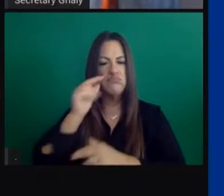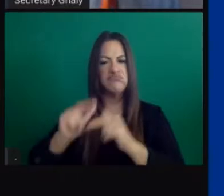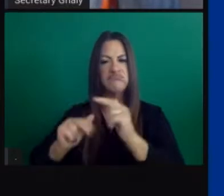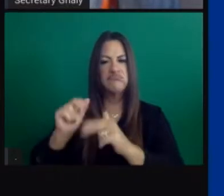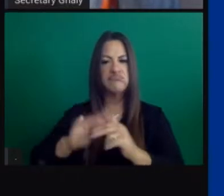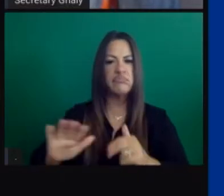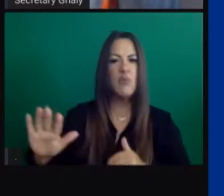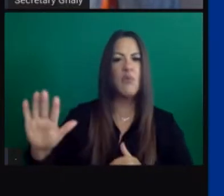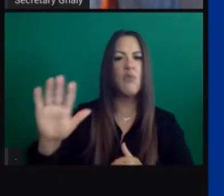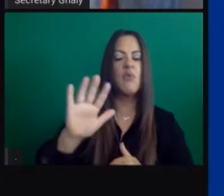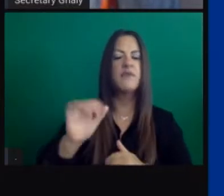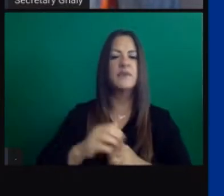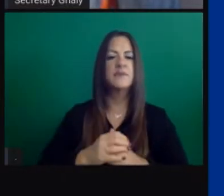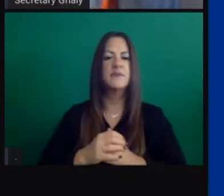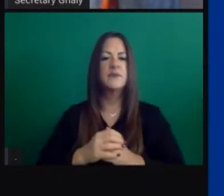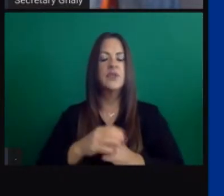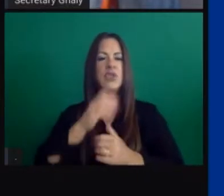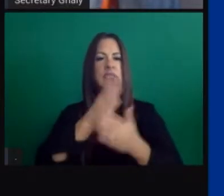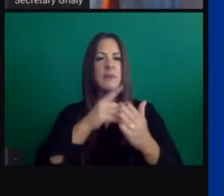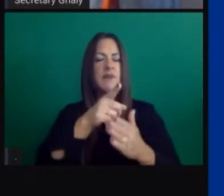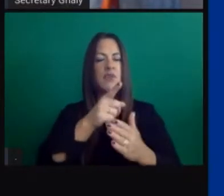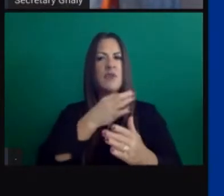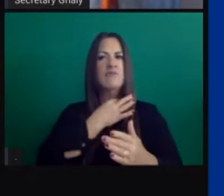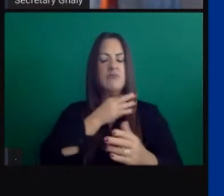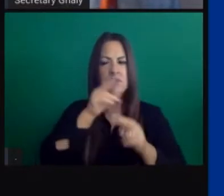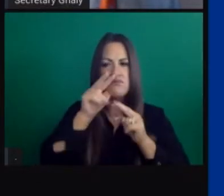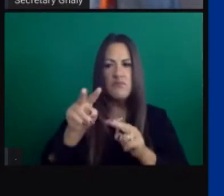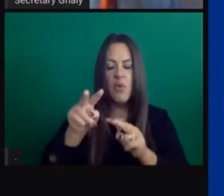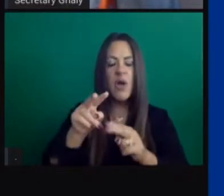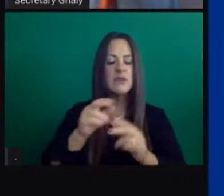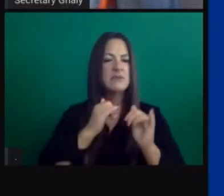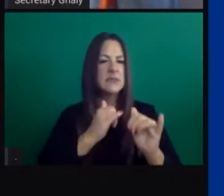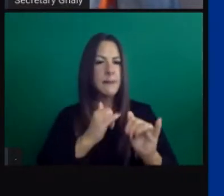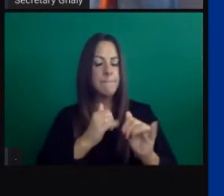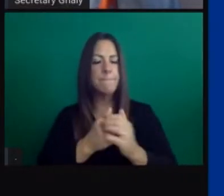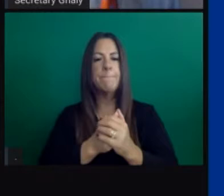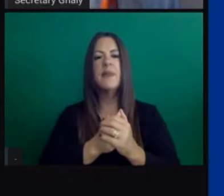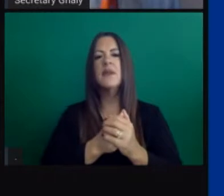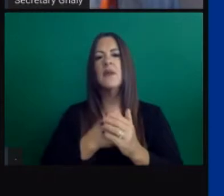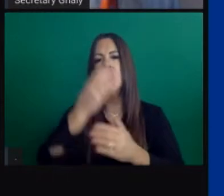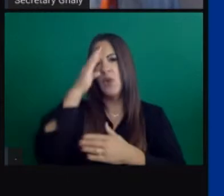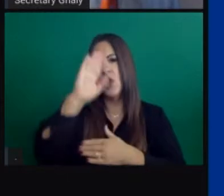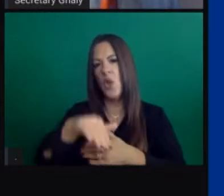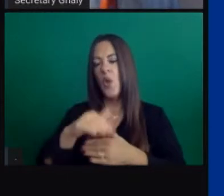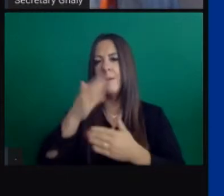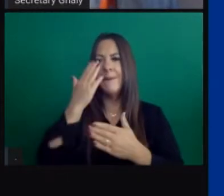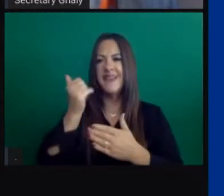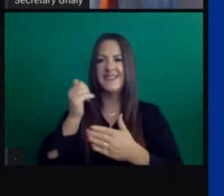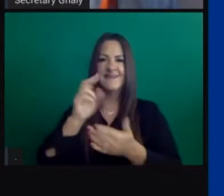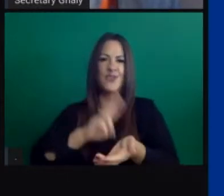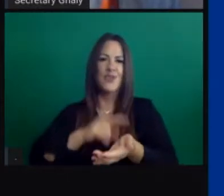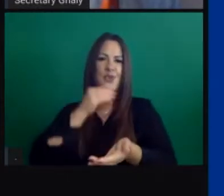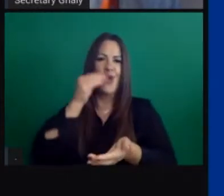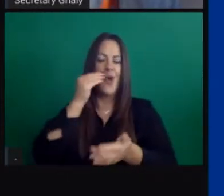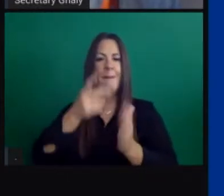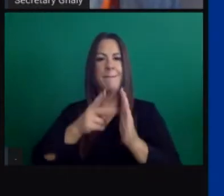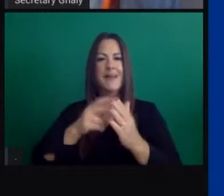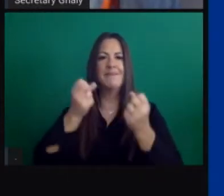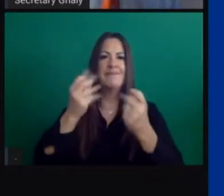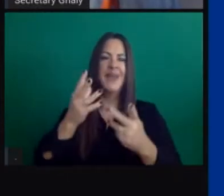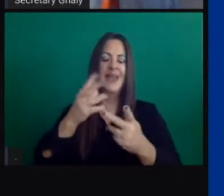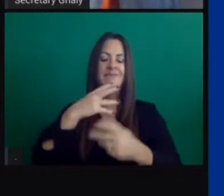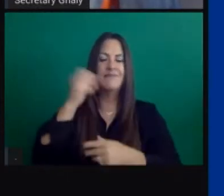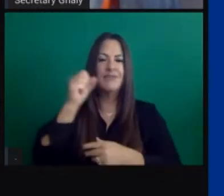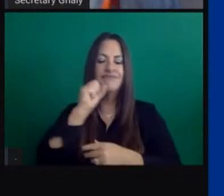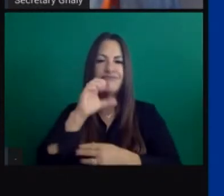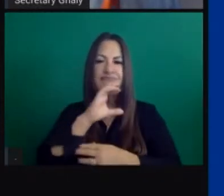us the impact on skilled nursing facilities, both because of the congregate nature of the facilities, the fact that many of